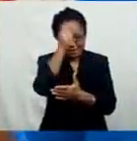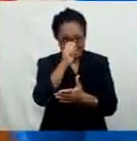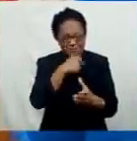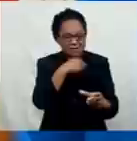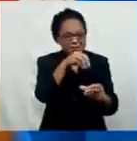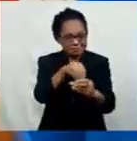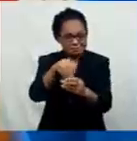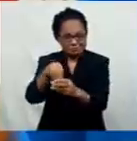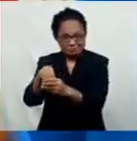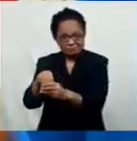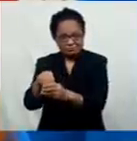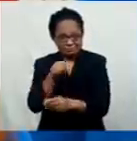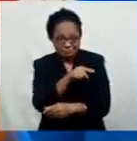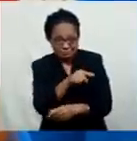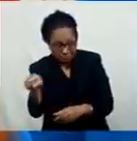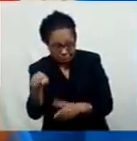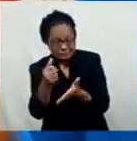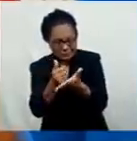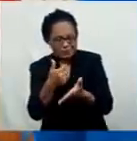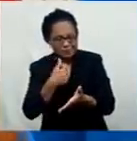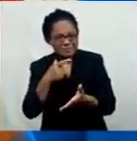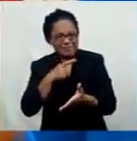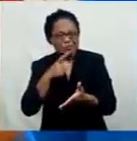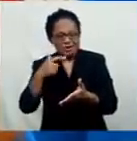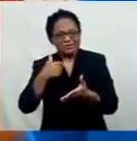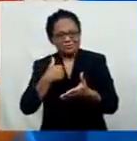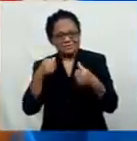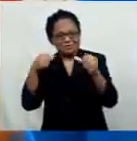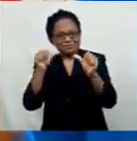it wasn't for them, I wouldn't have this gold.